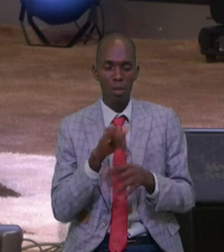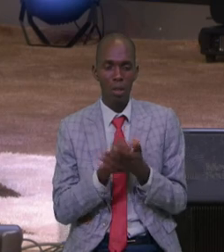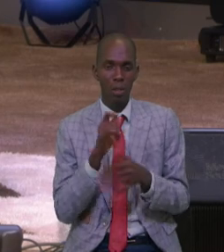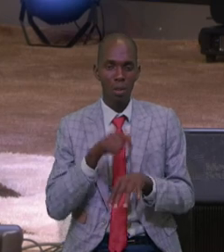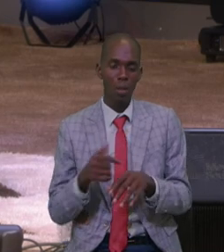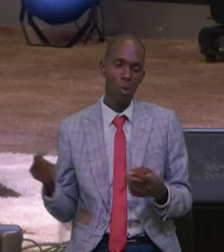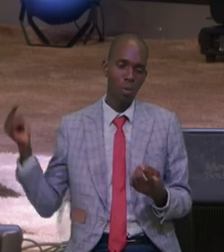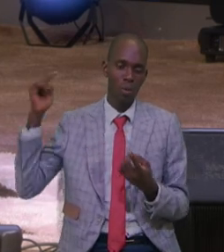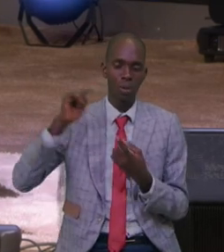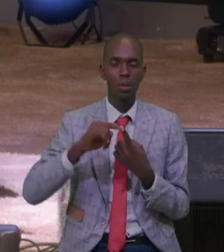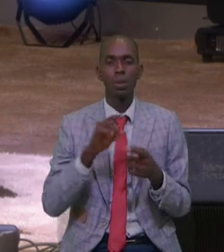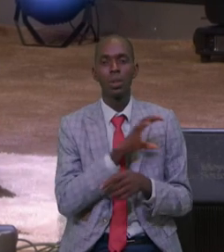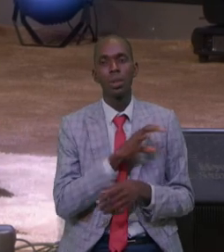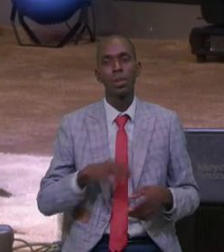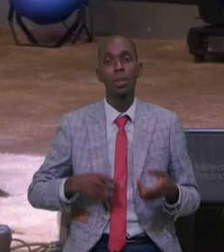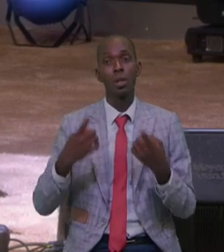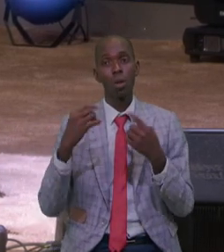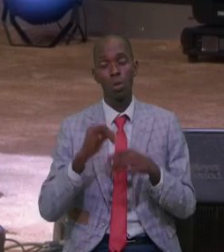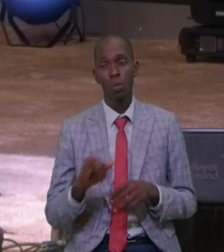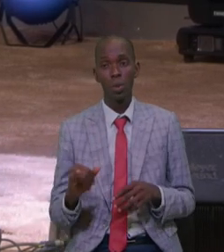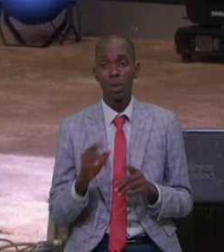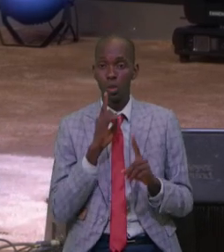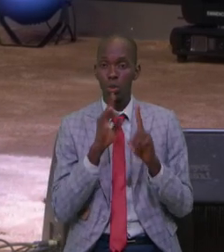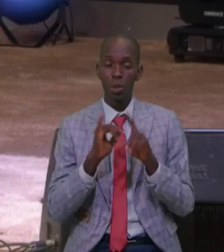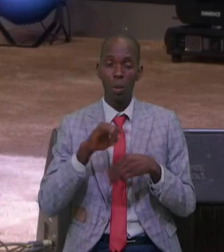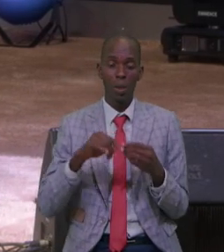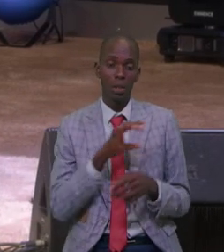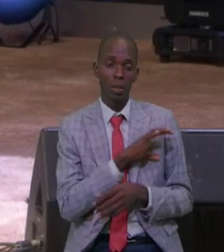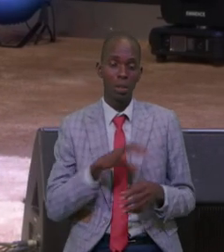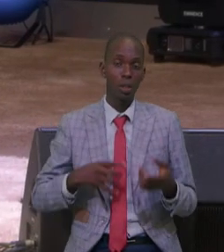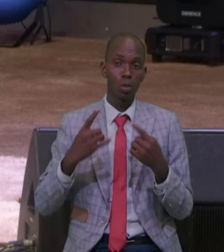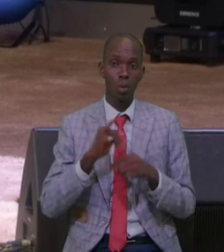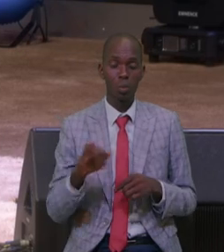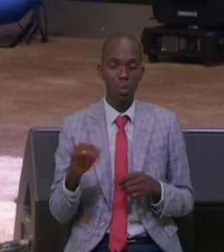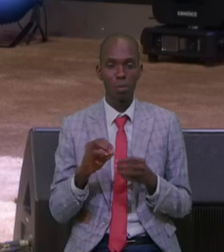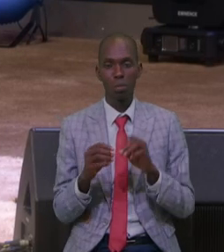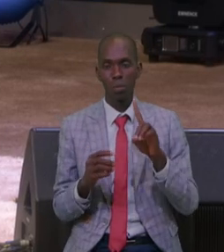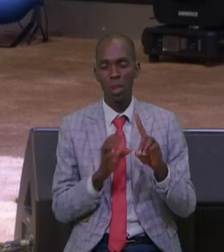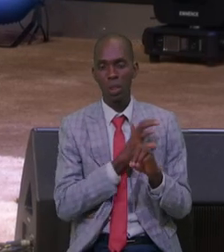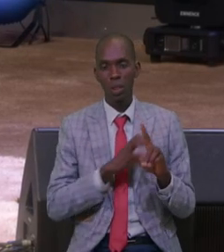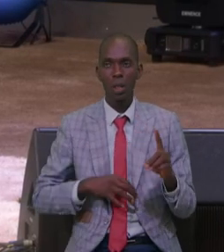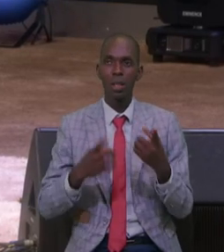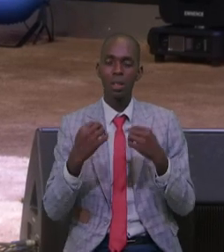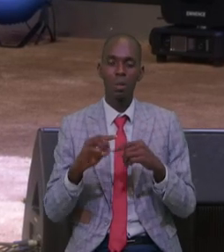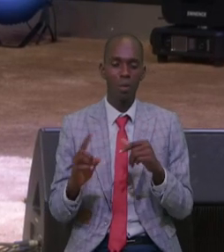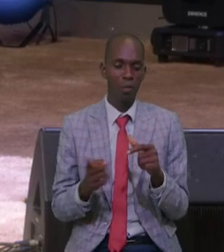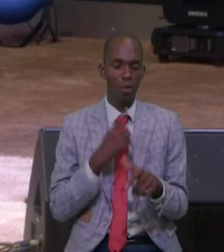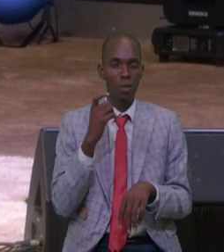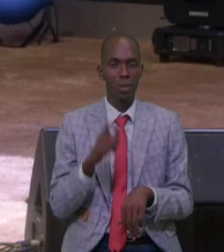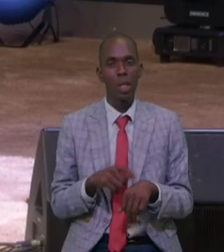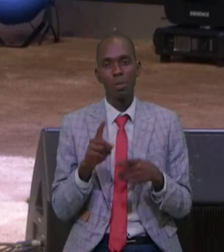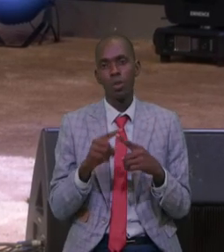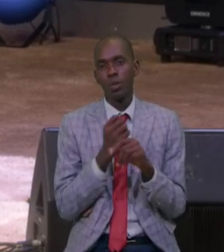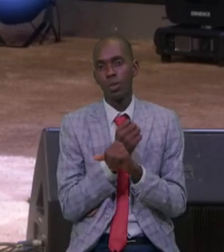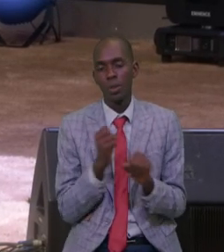the coming of Christ, there are two aspects of the coming of Christ. Number one, he came the first time to save,